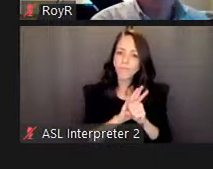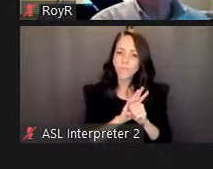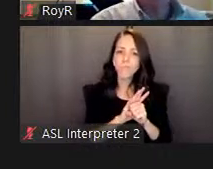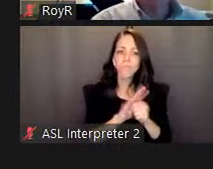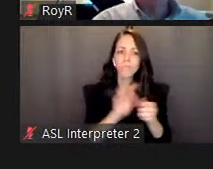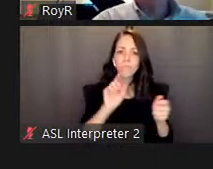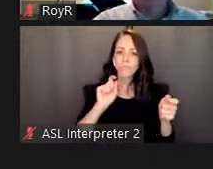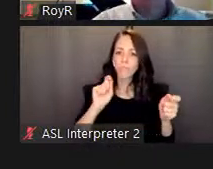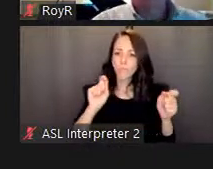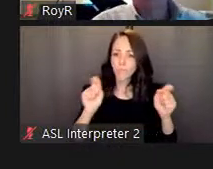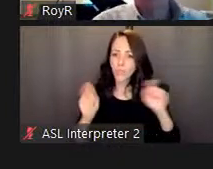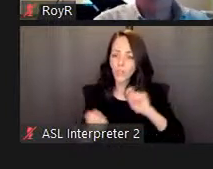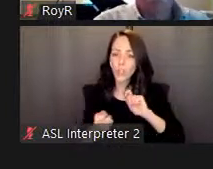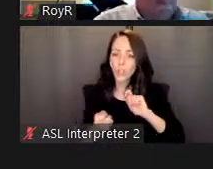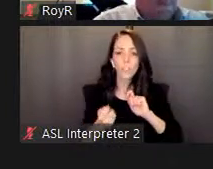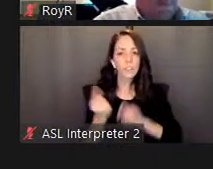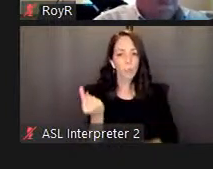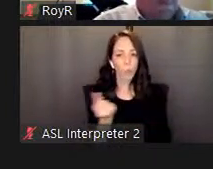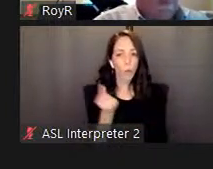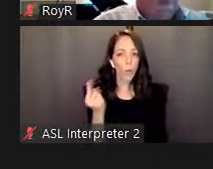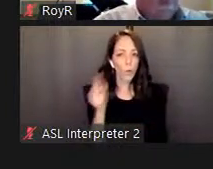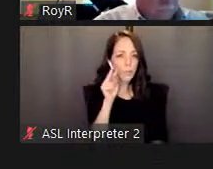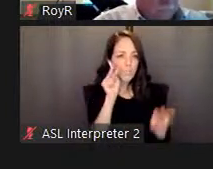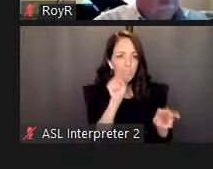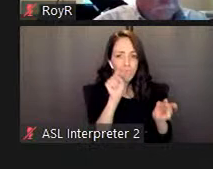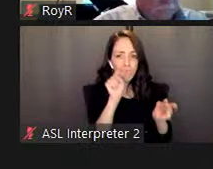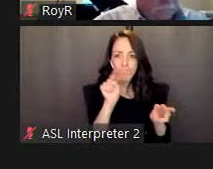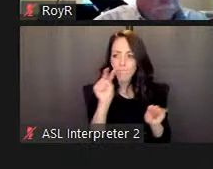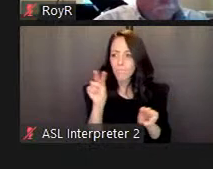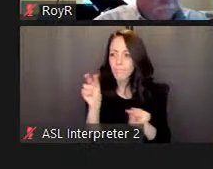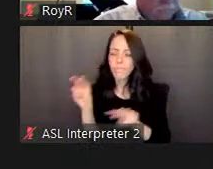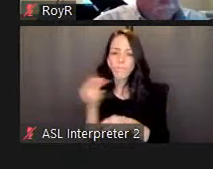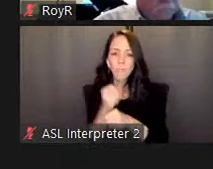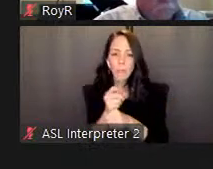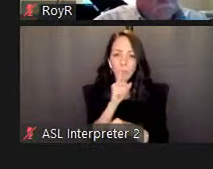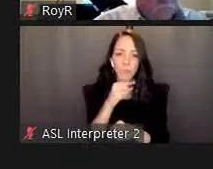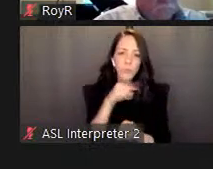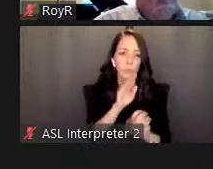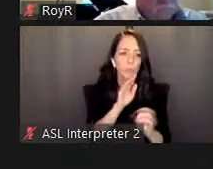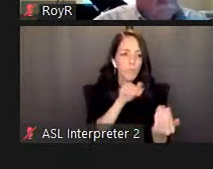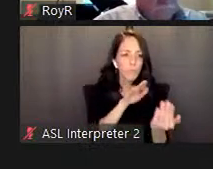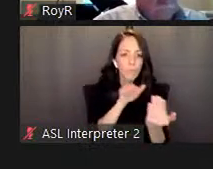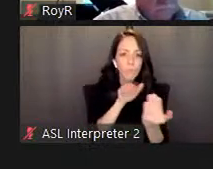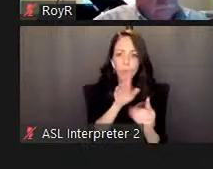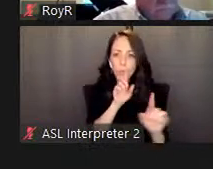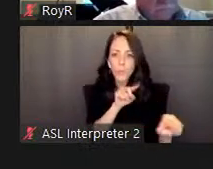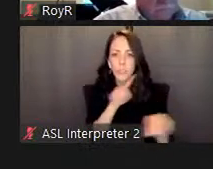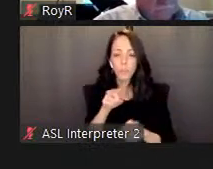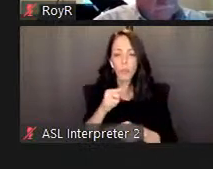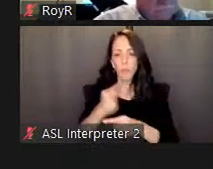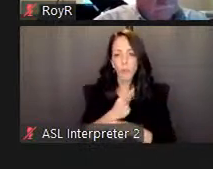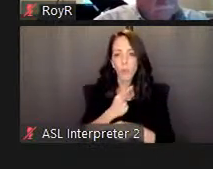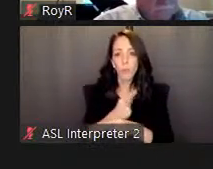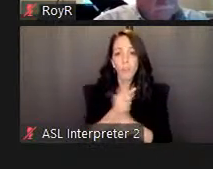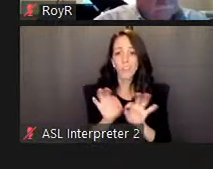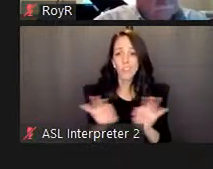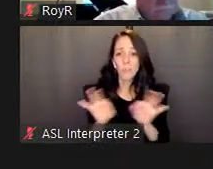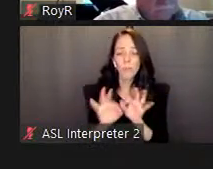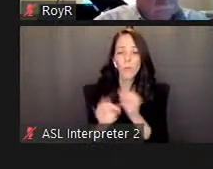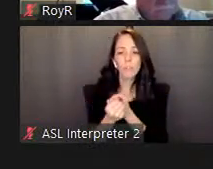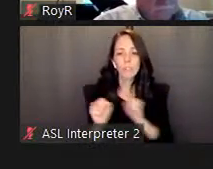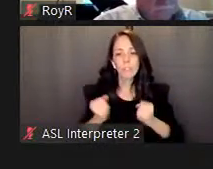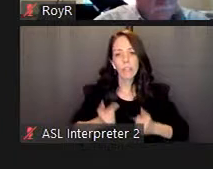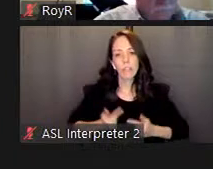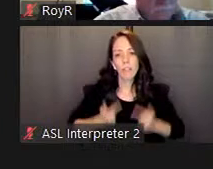recovery efforts. Right now, we're diligently working to respond to the pandemic and save lives. The